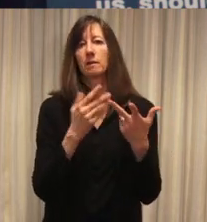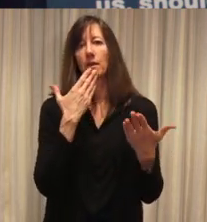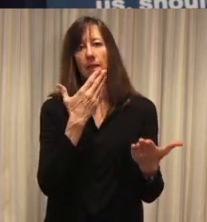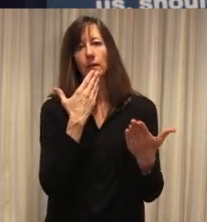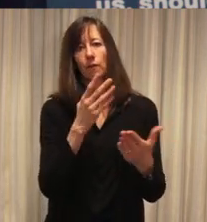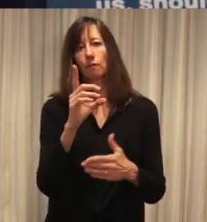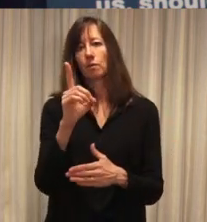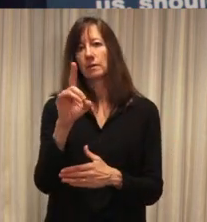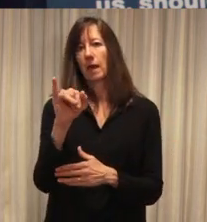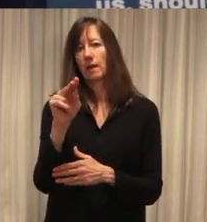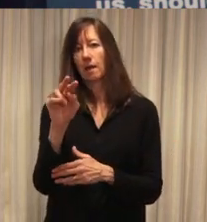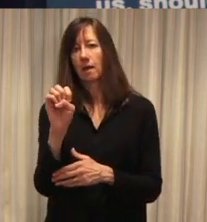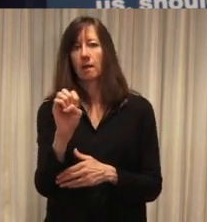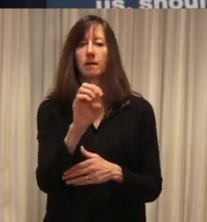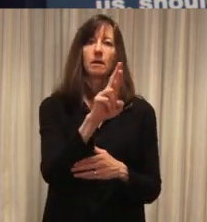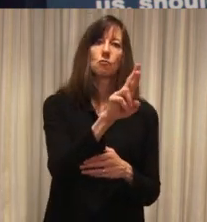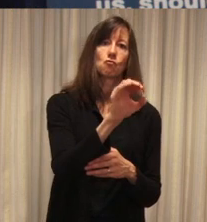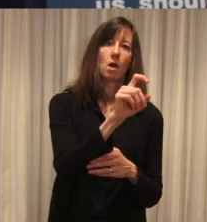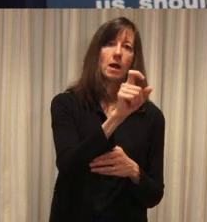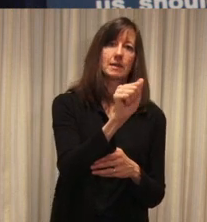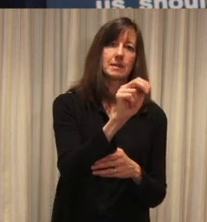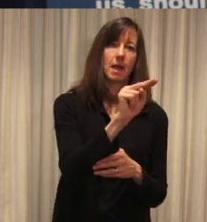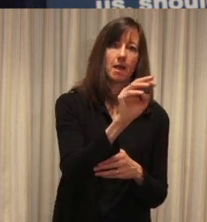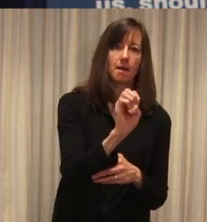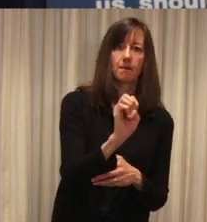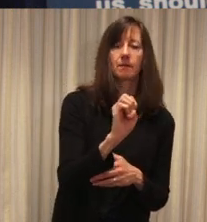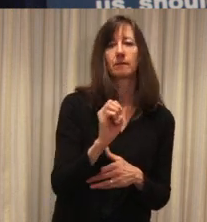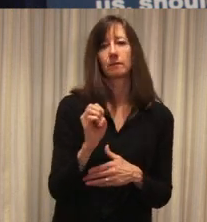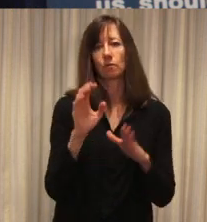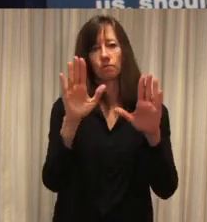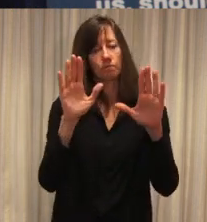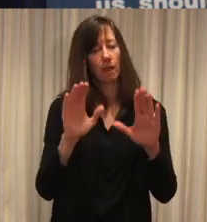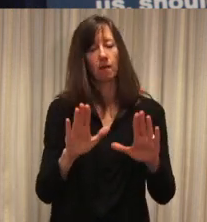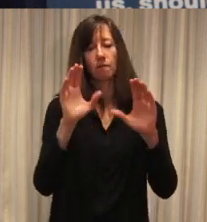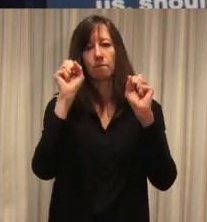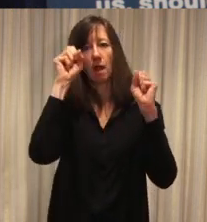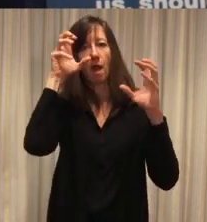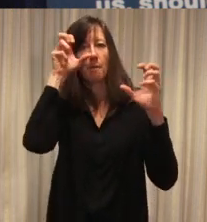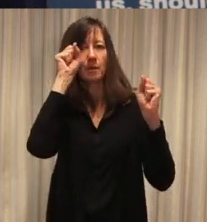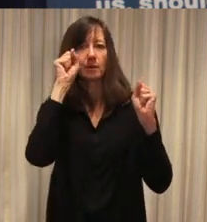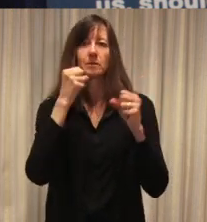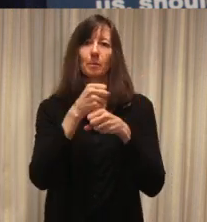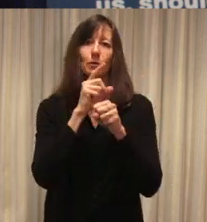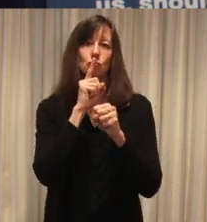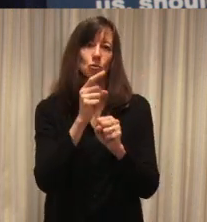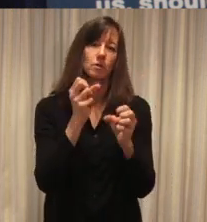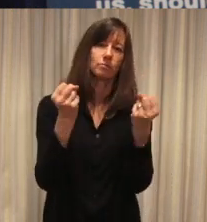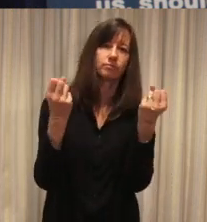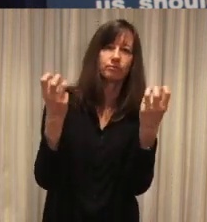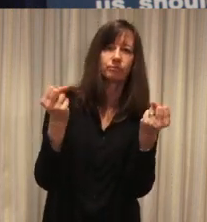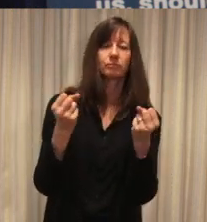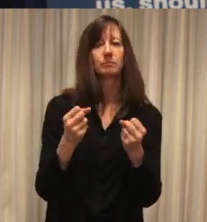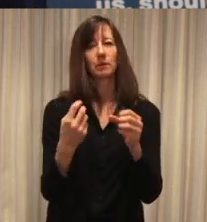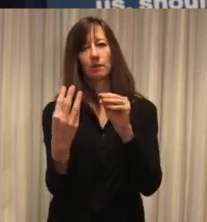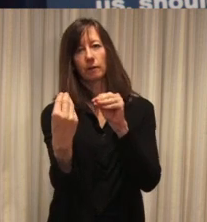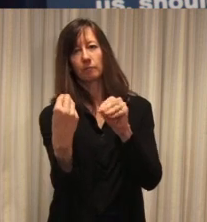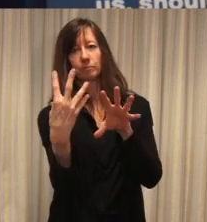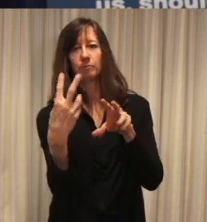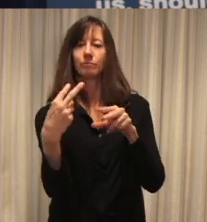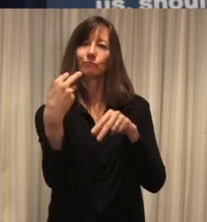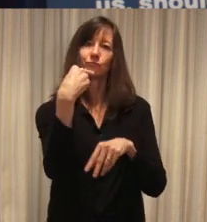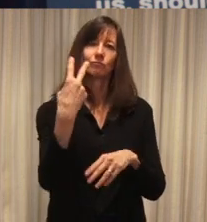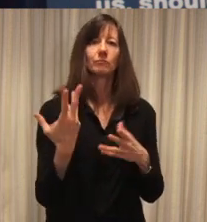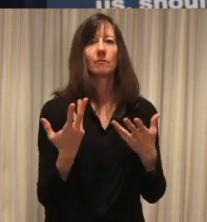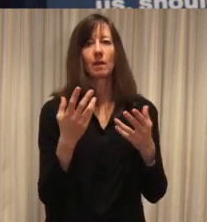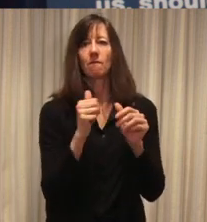are fantastic and helping make sure everyone can tune in and follow what's happening, and Manuel for translating to